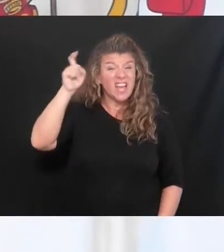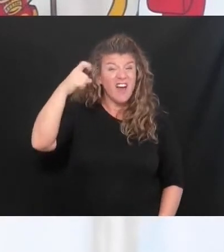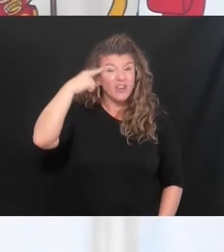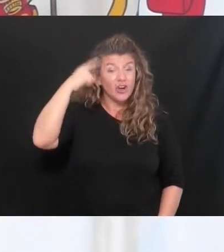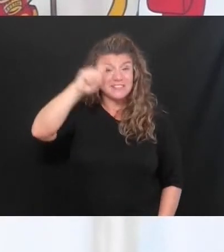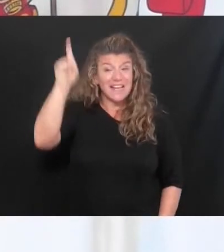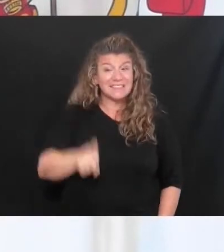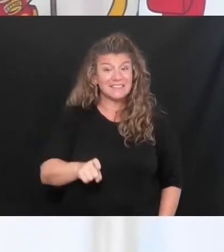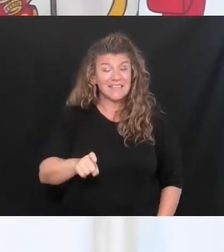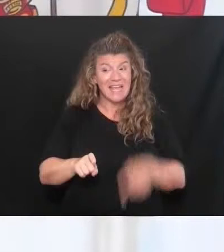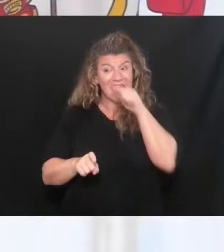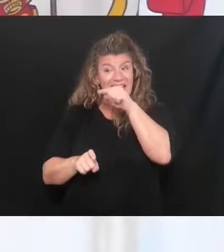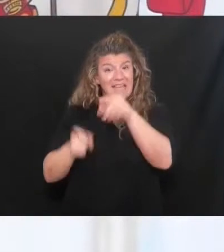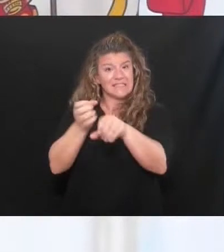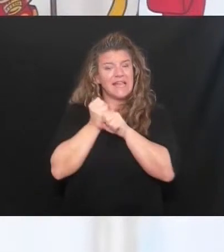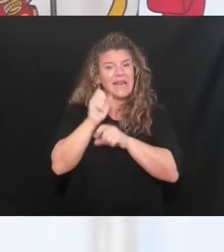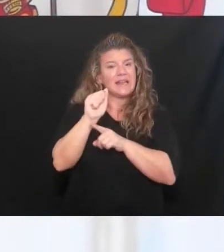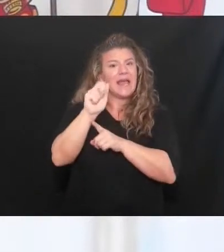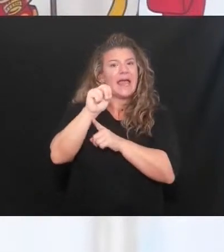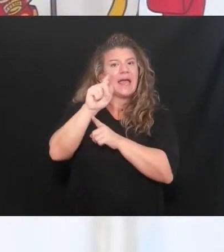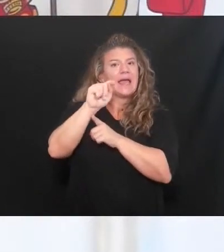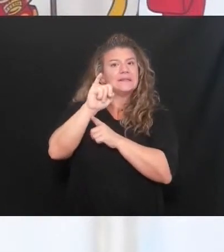the antibodies right now.